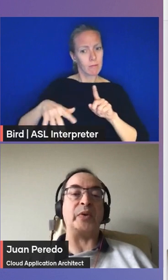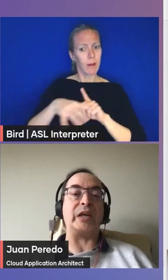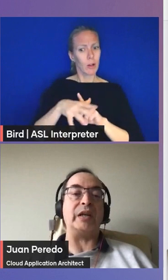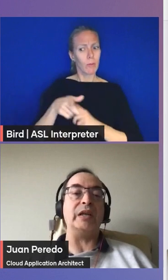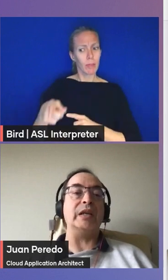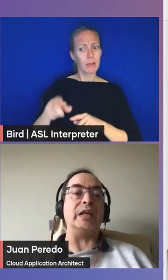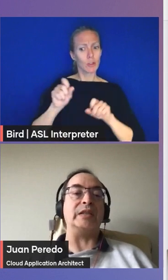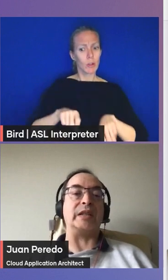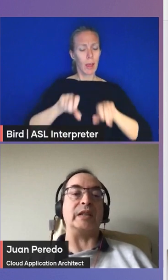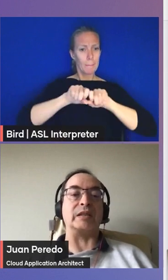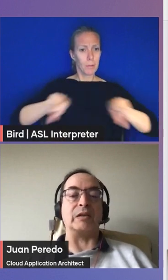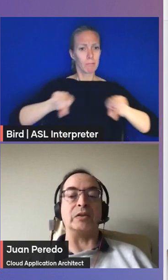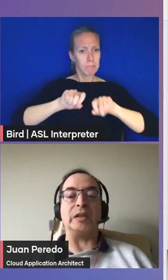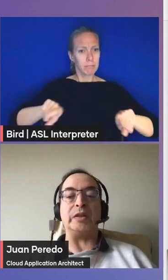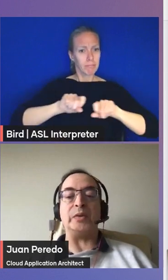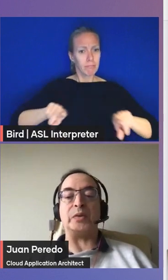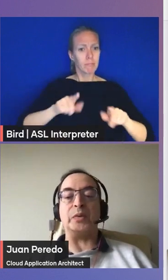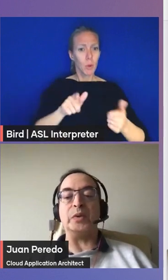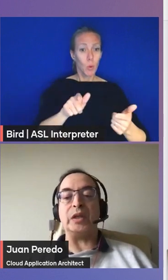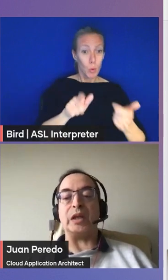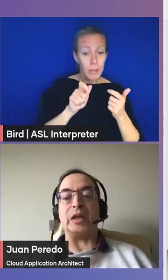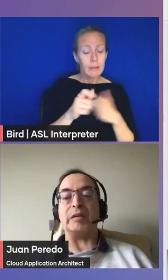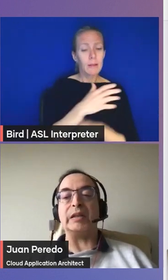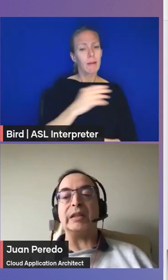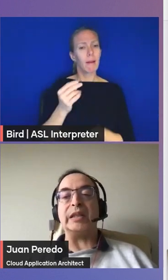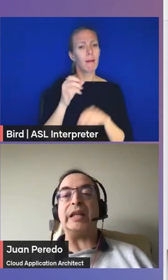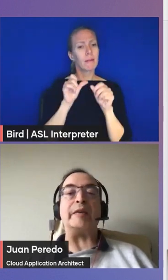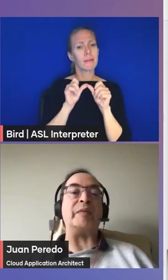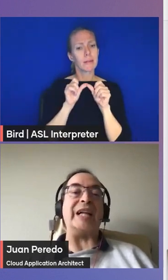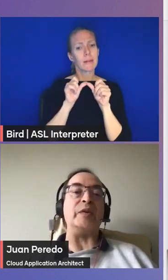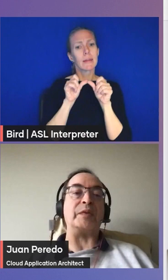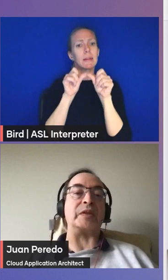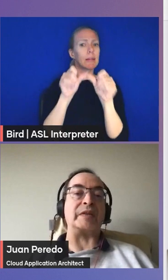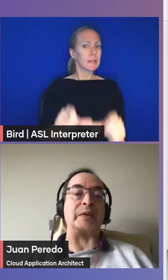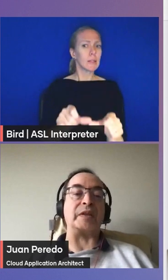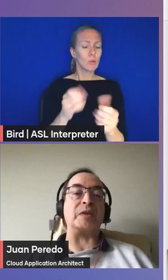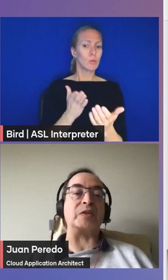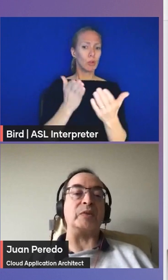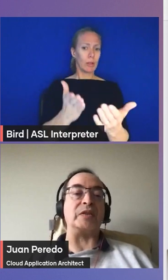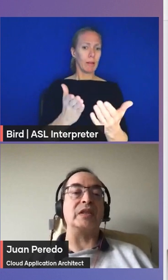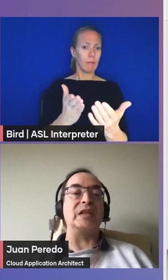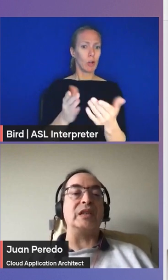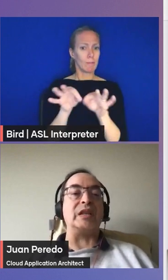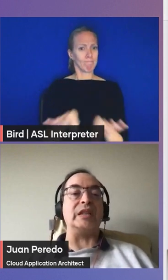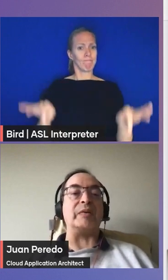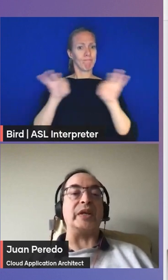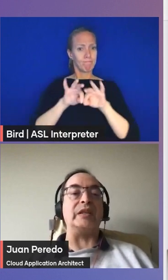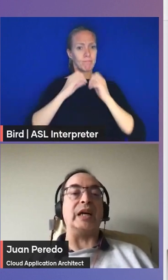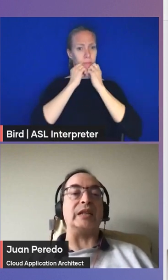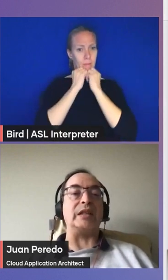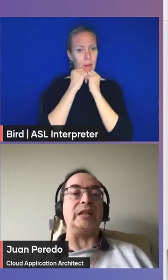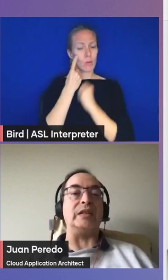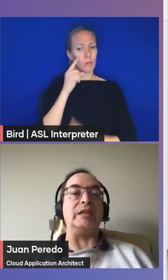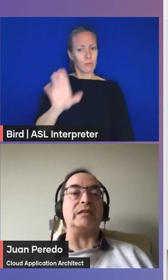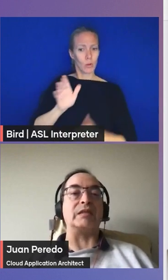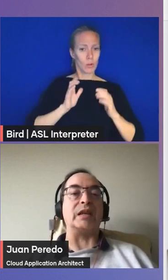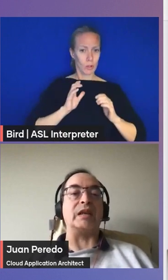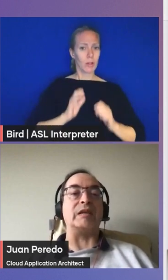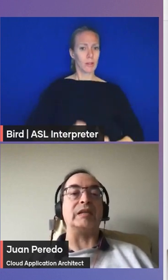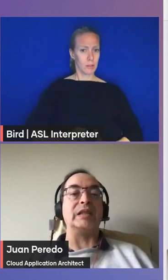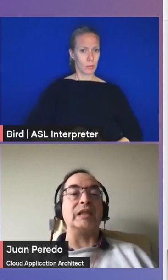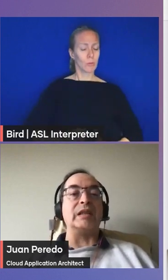deploy quickly and she can continue to deliver value for the customers in a way that